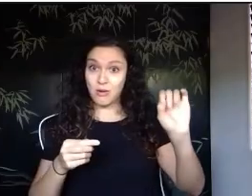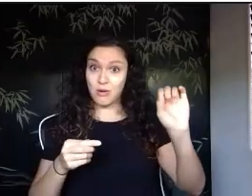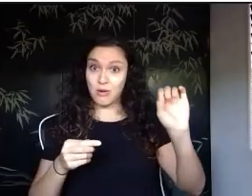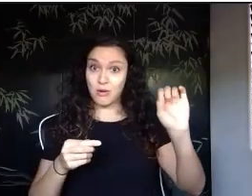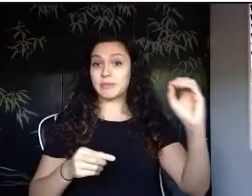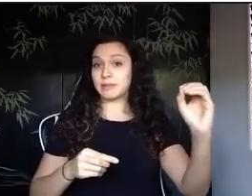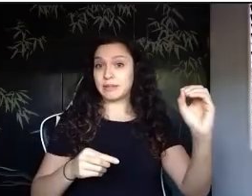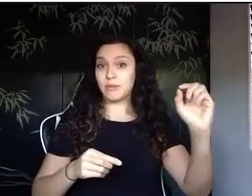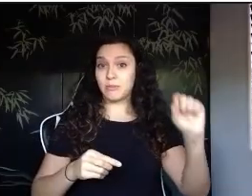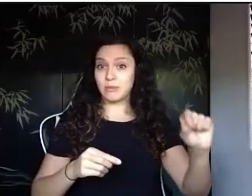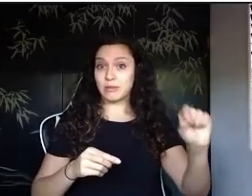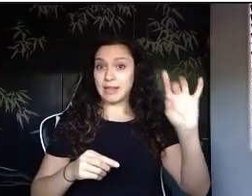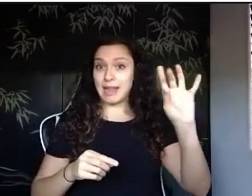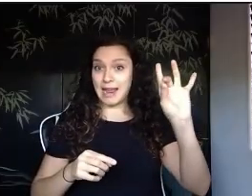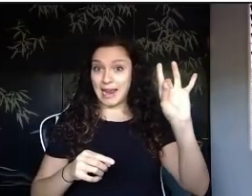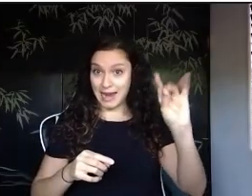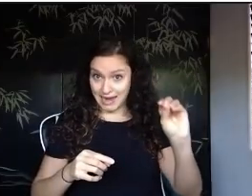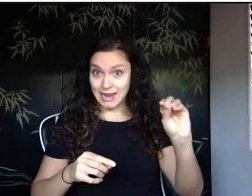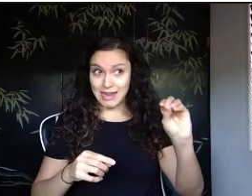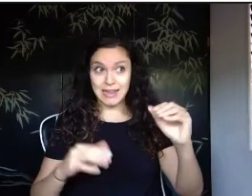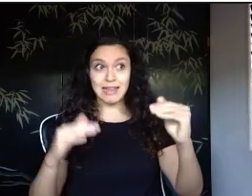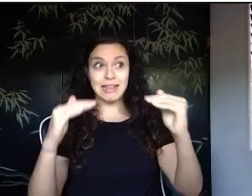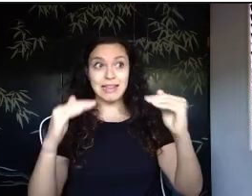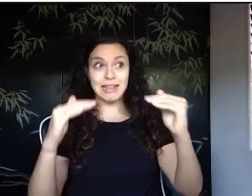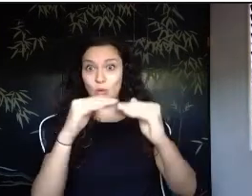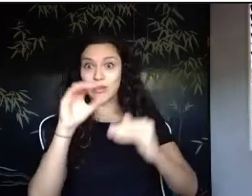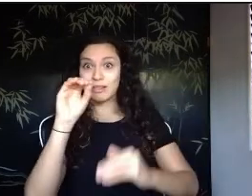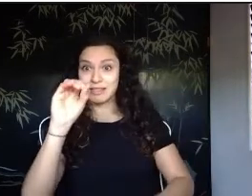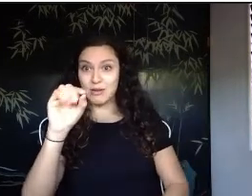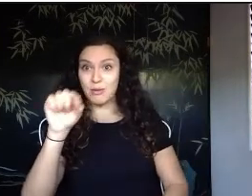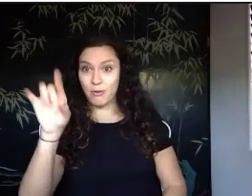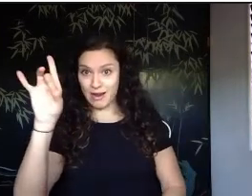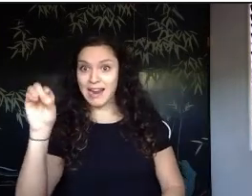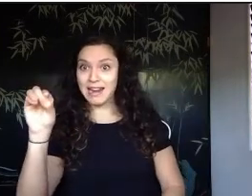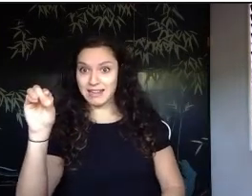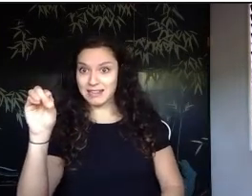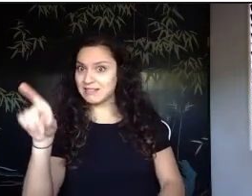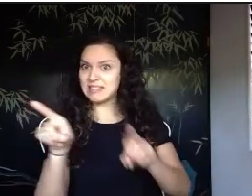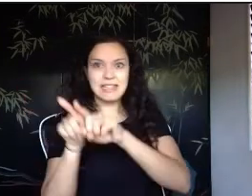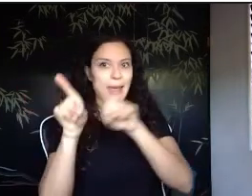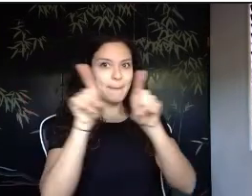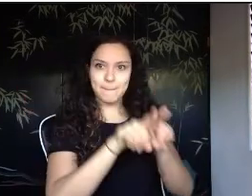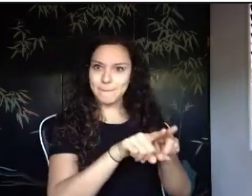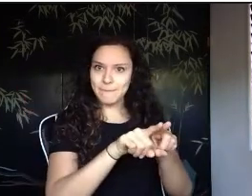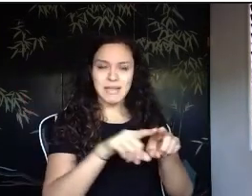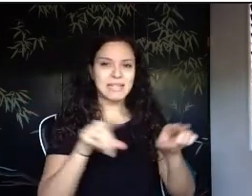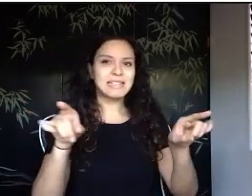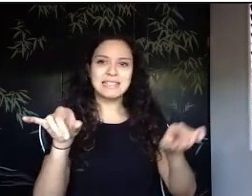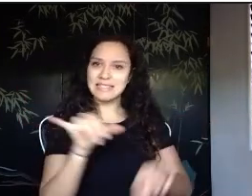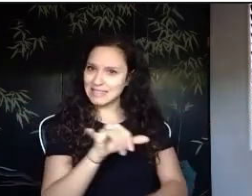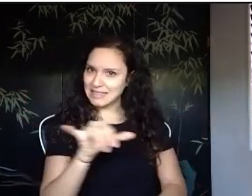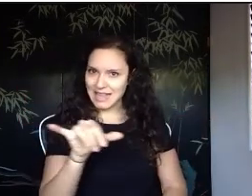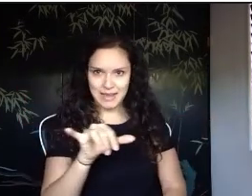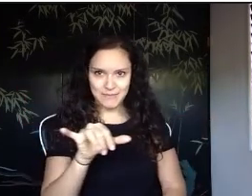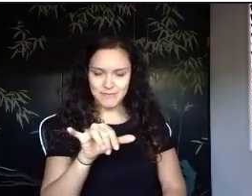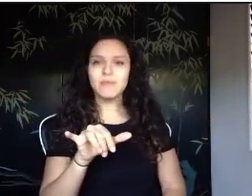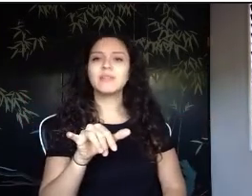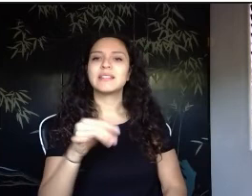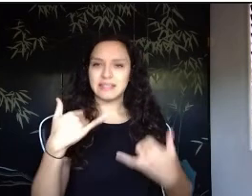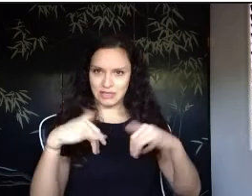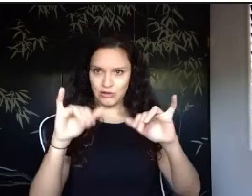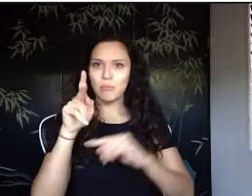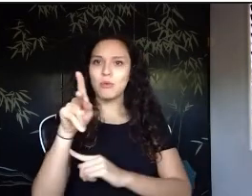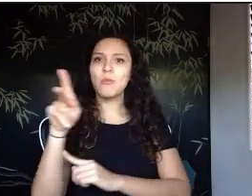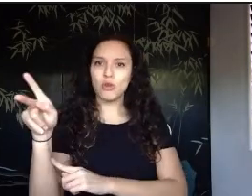that that equals 0.80, and so does this one. They equal the same